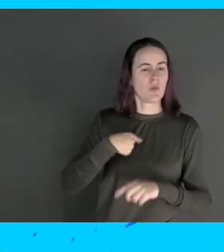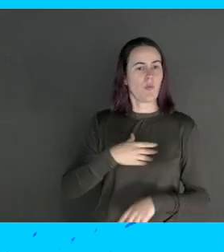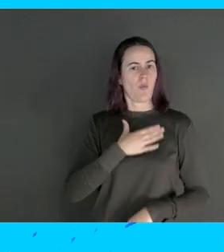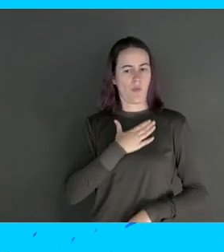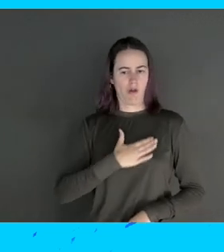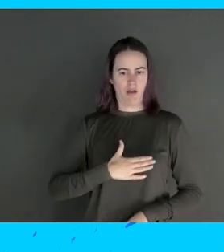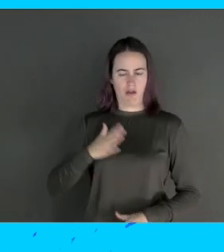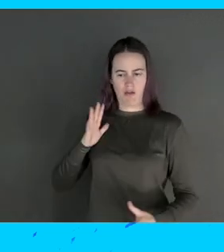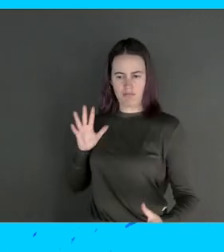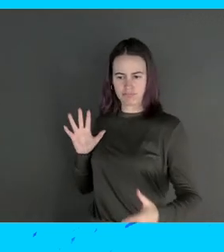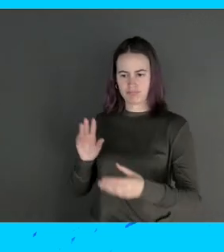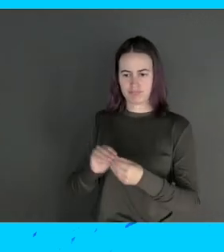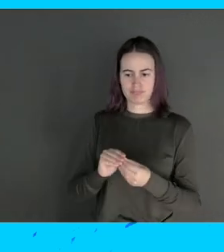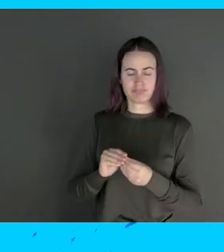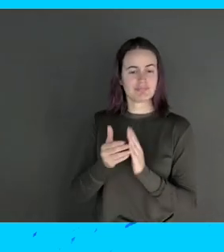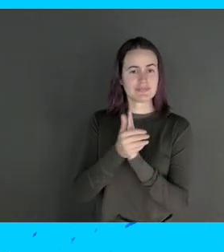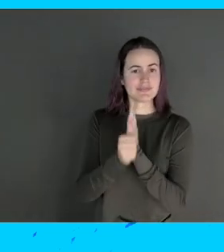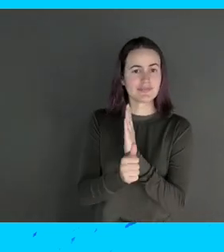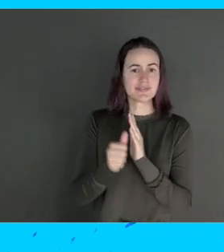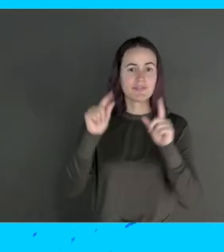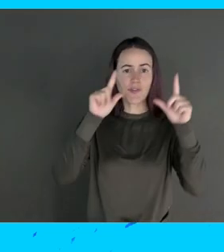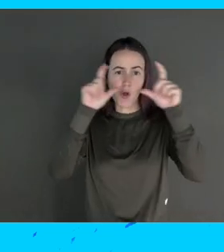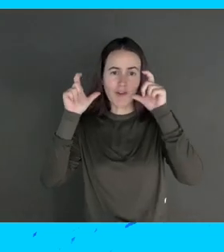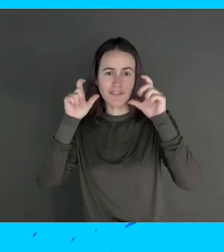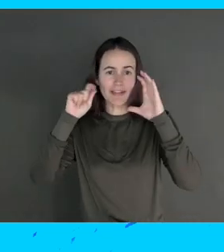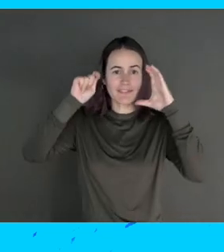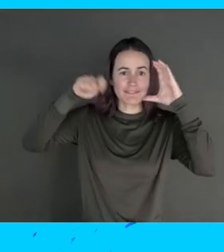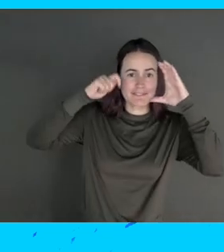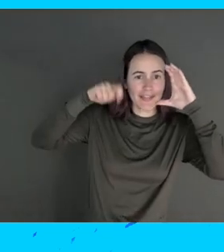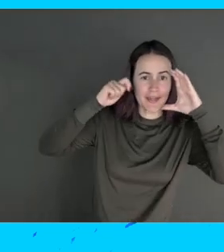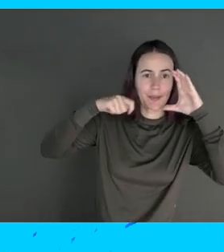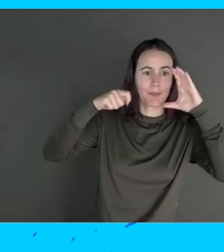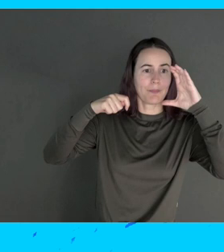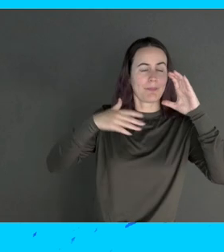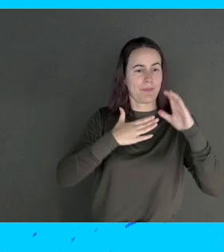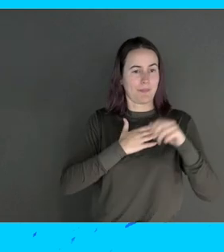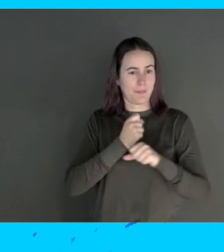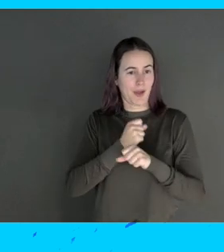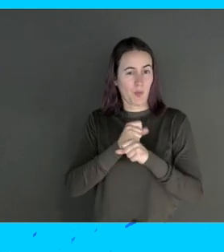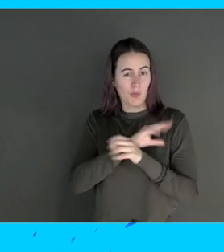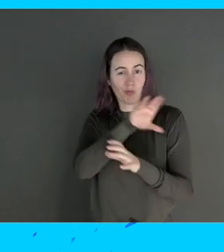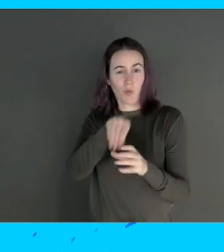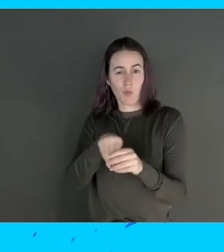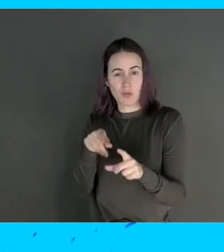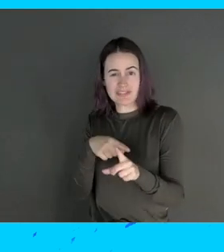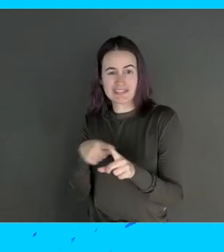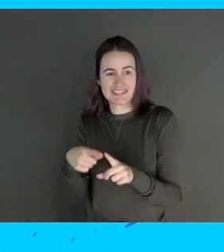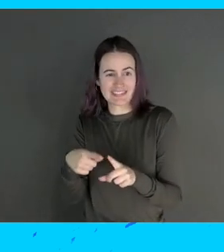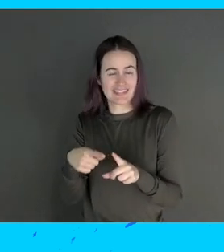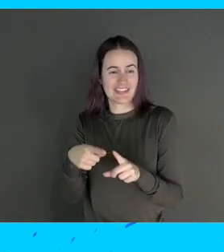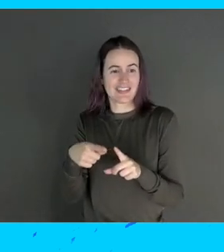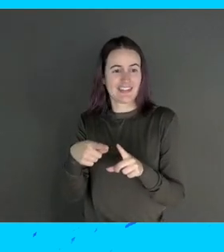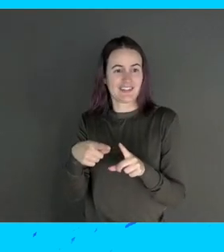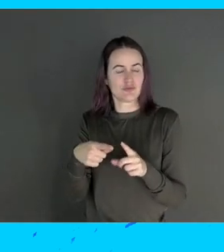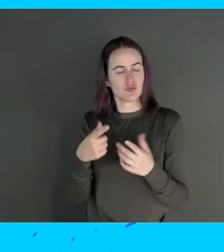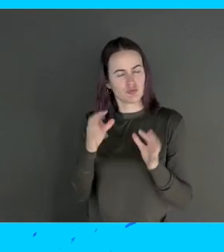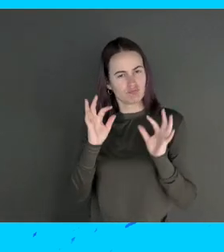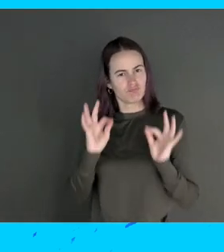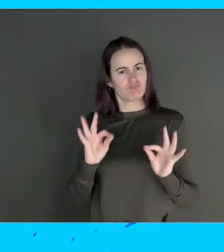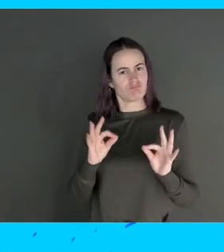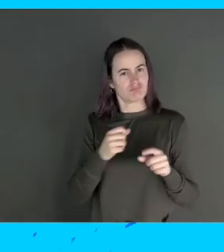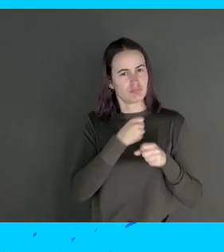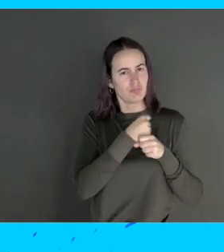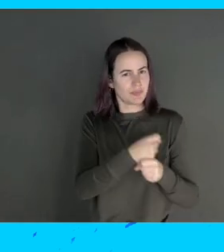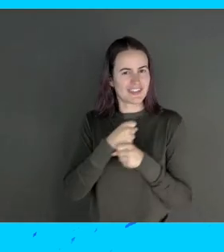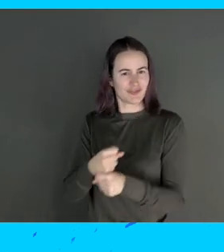have of photography, filmmaking, and as a diversity and inclusion specialist to try and create representation in